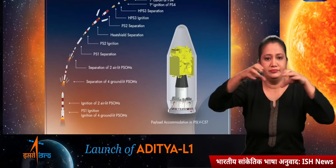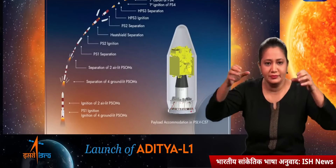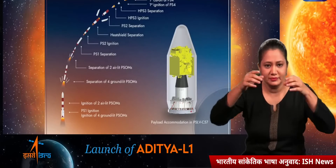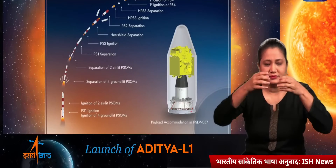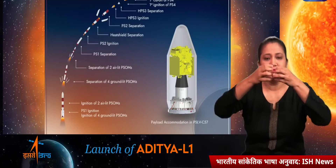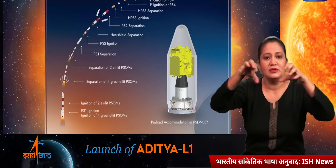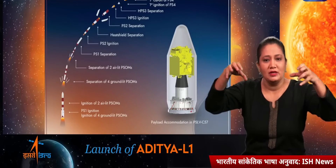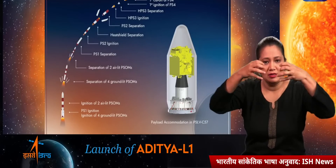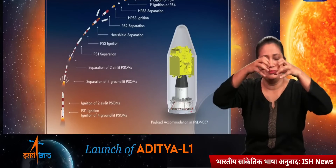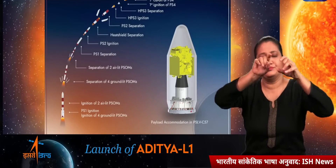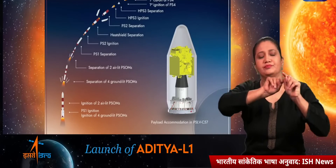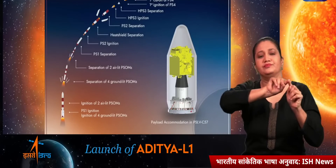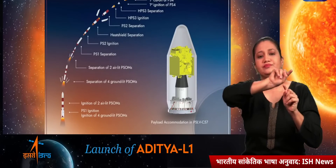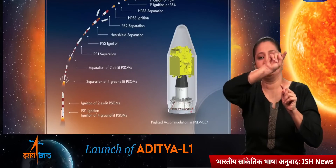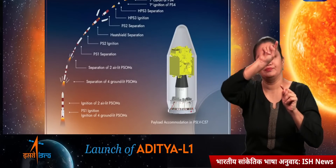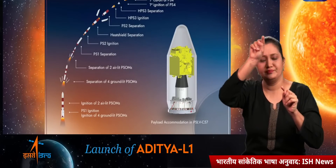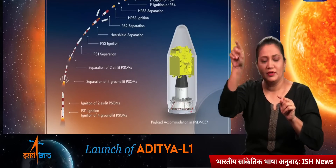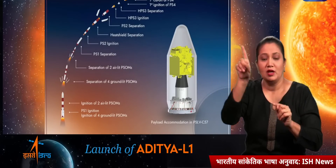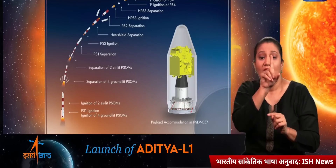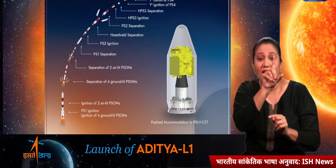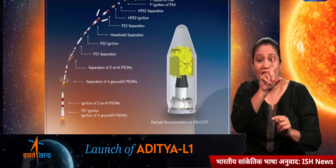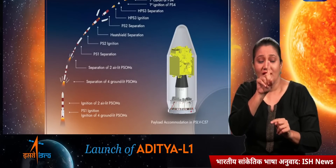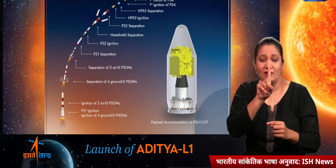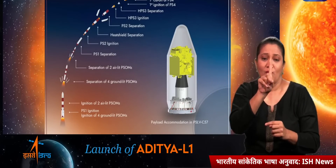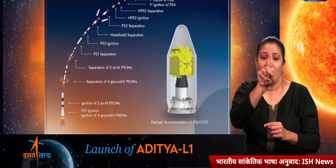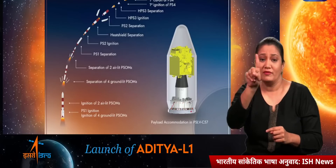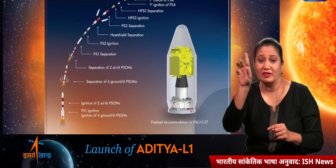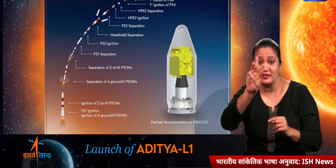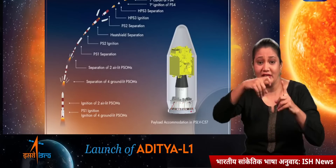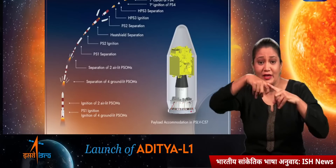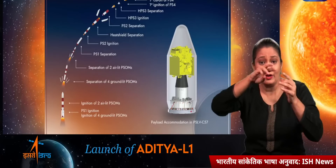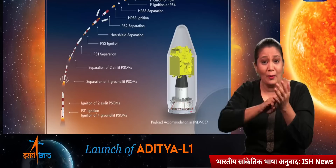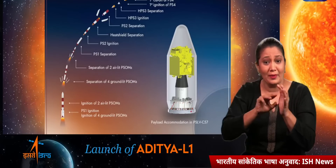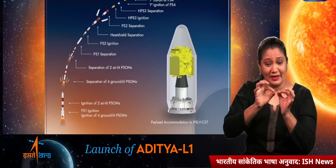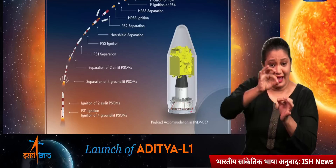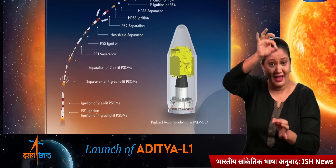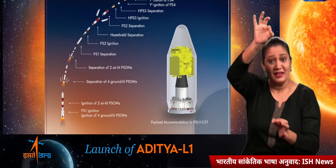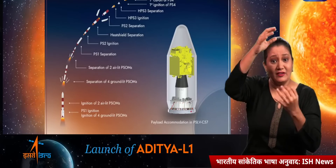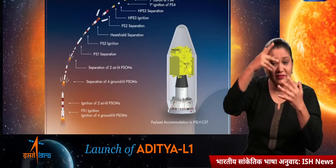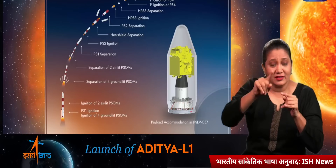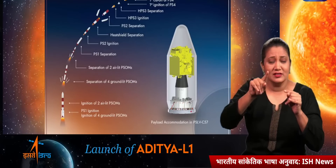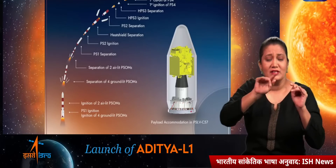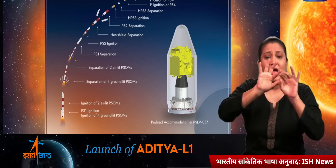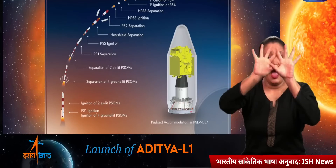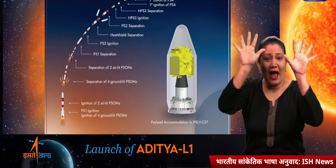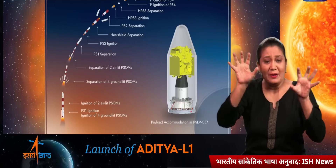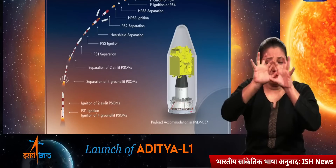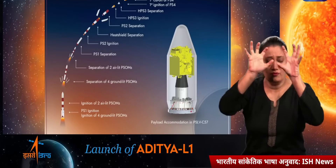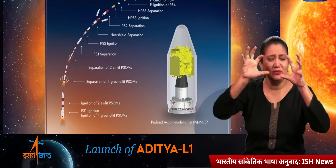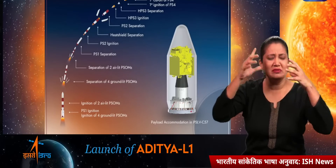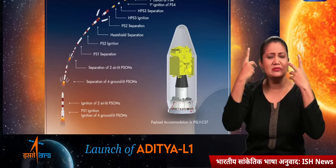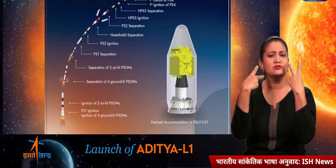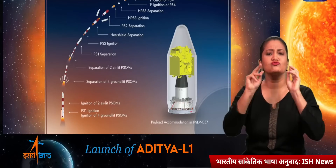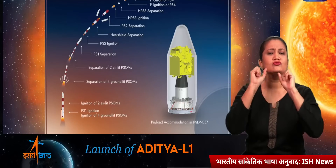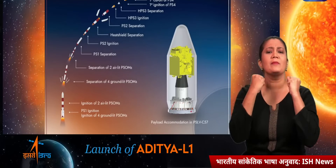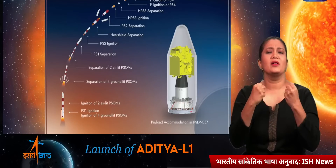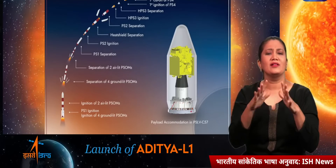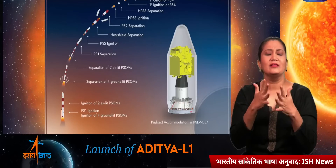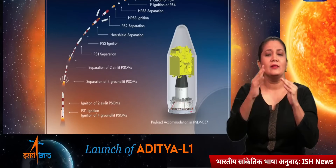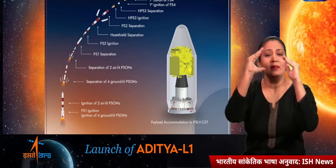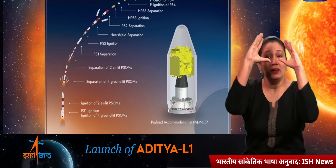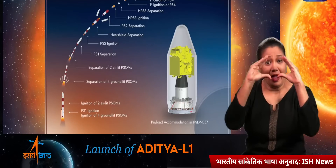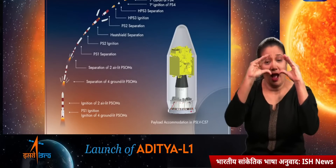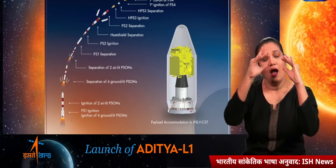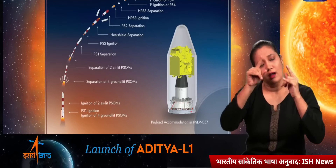as the launch vehicle attains 113 kilometers altitude and the dense atmosphere is no longer present around.